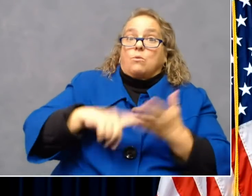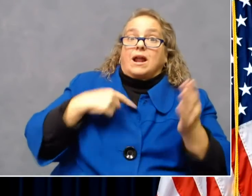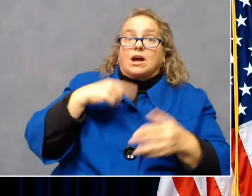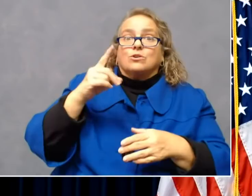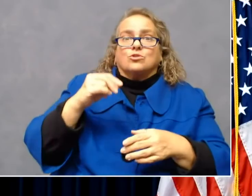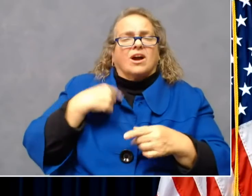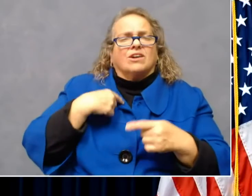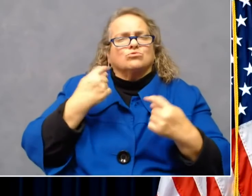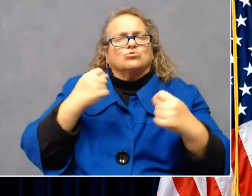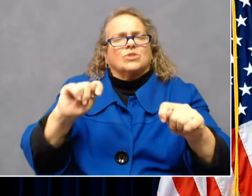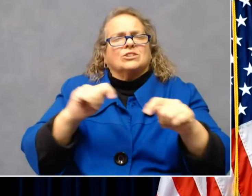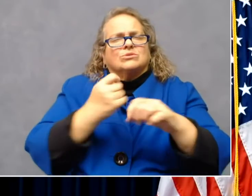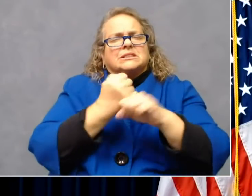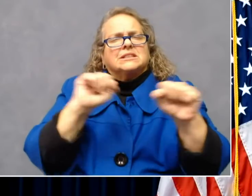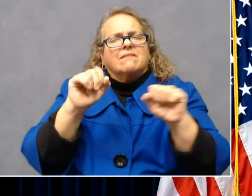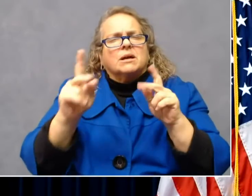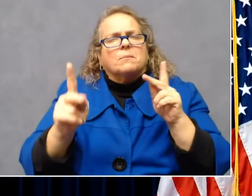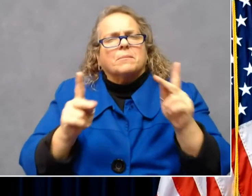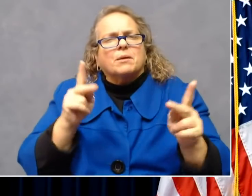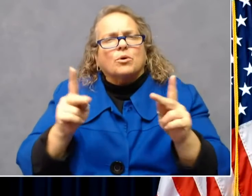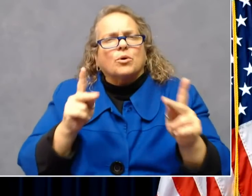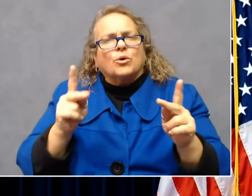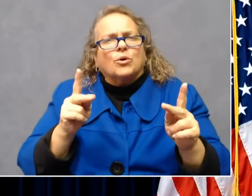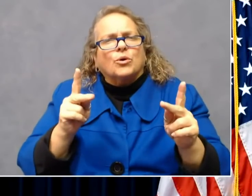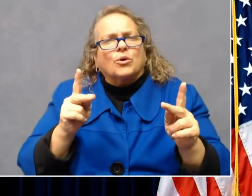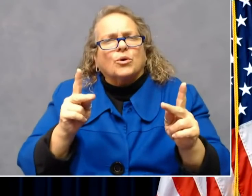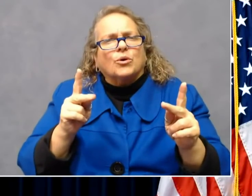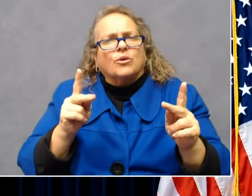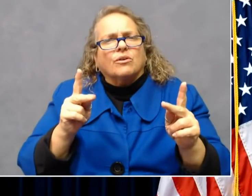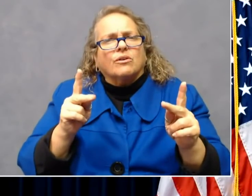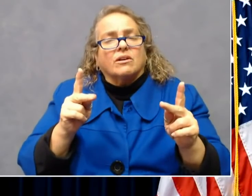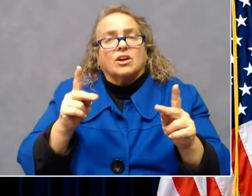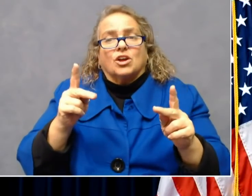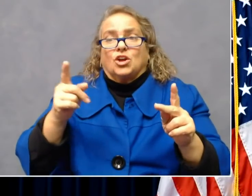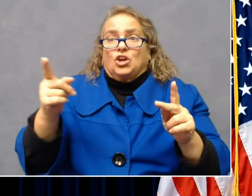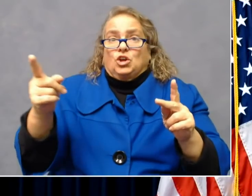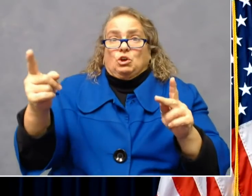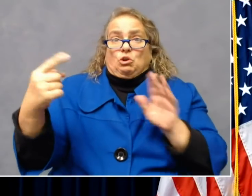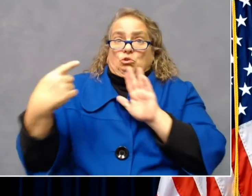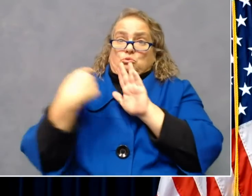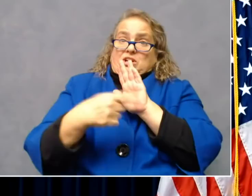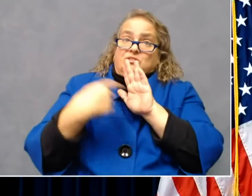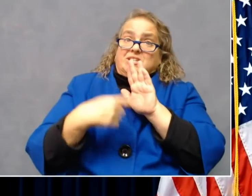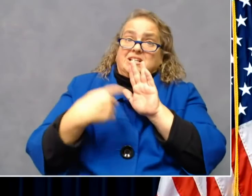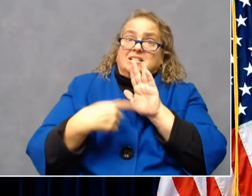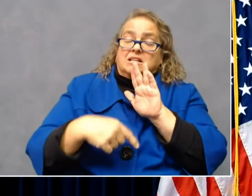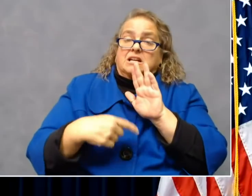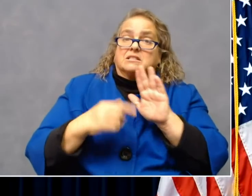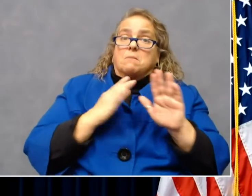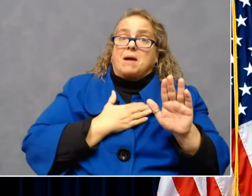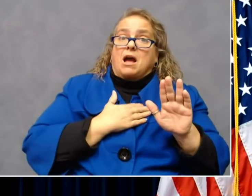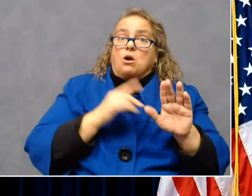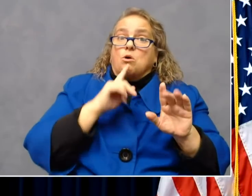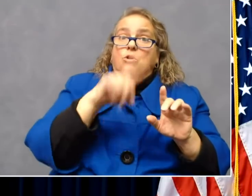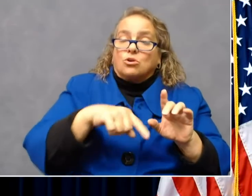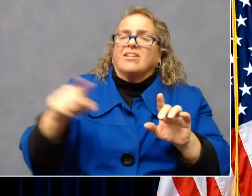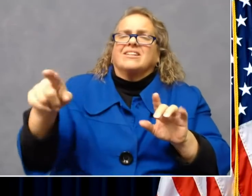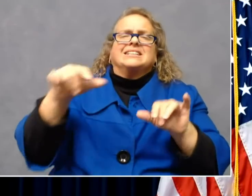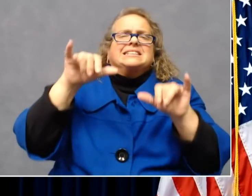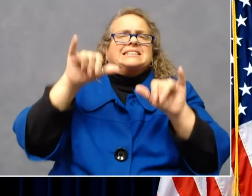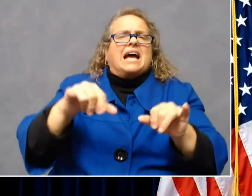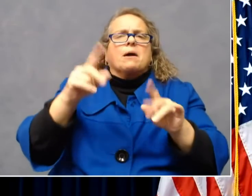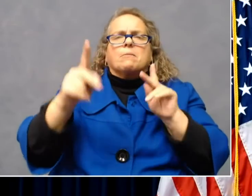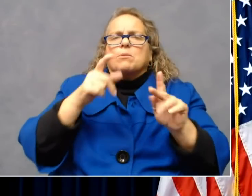who are criticizing the current orders, well, they criticize the mask mandate too, and they criticize the